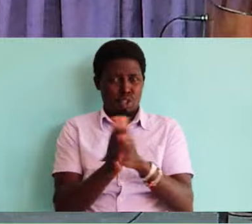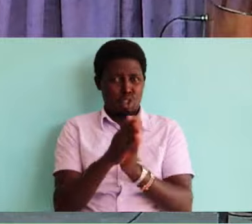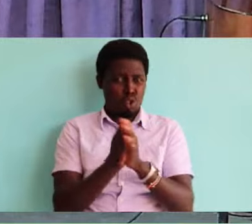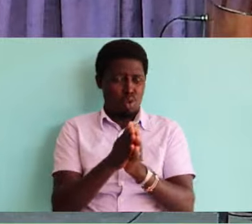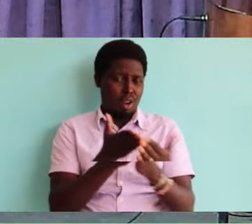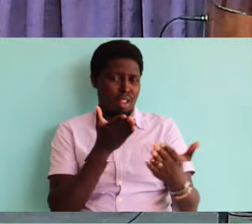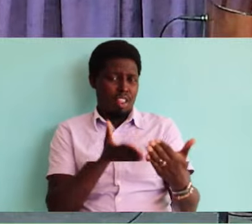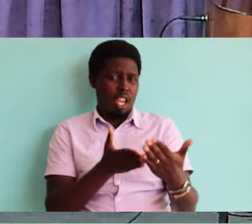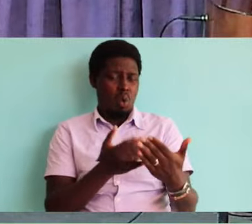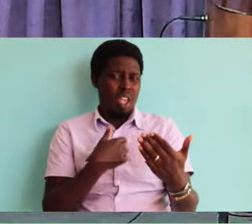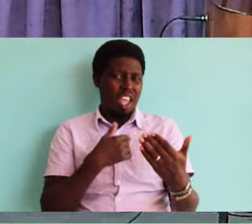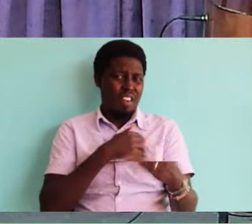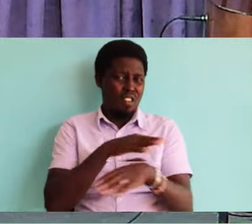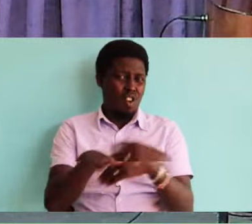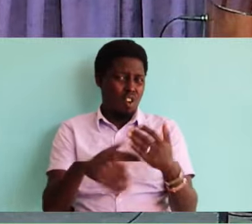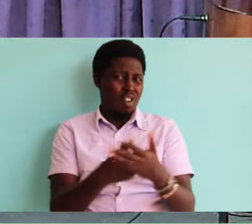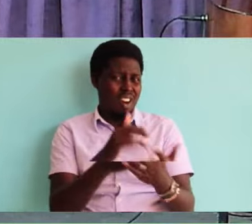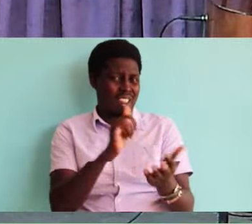this?